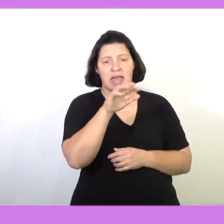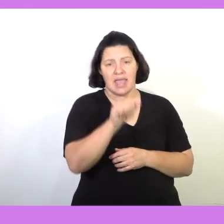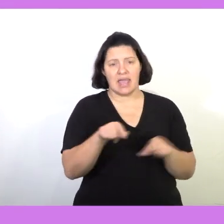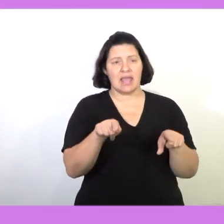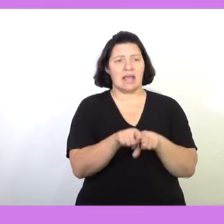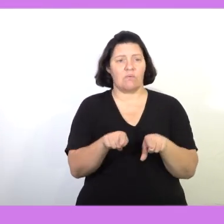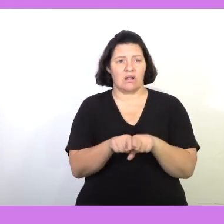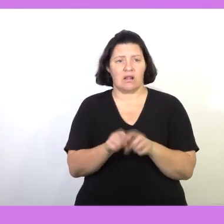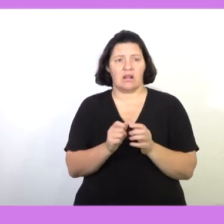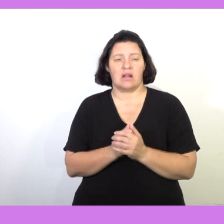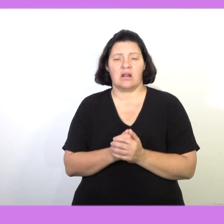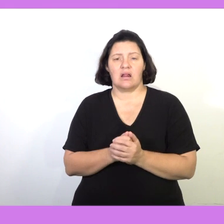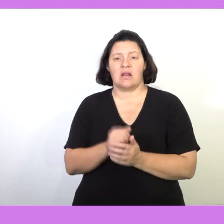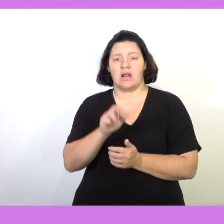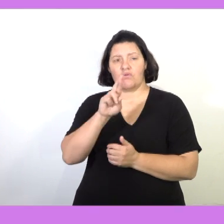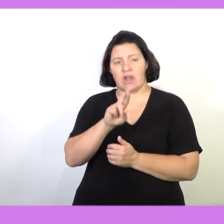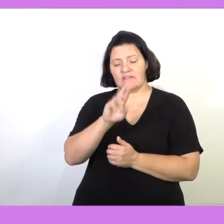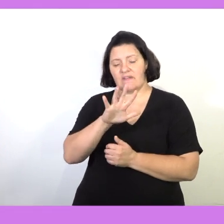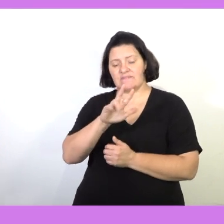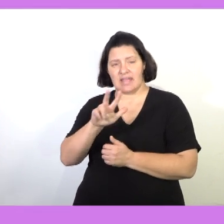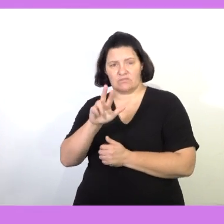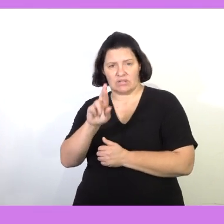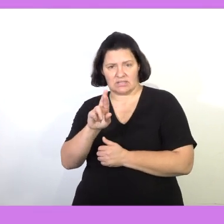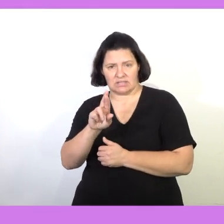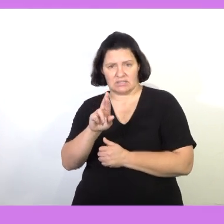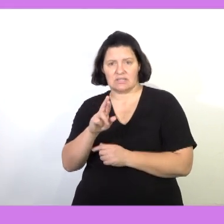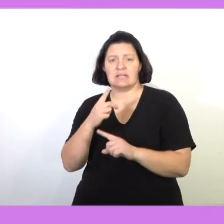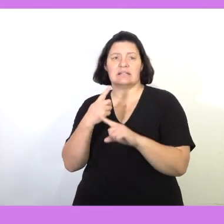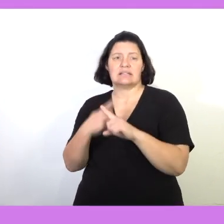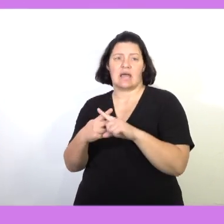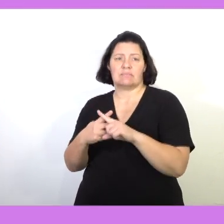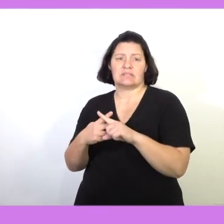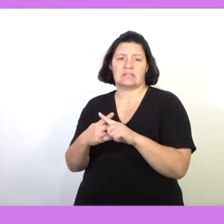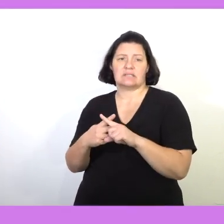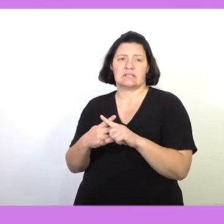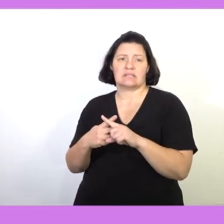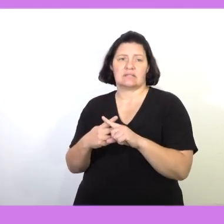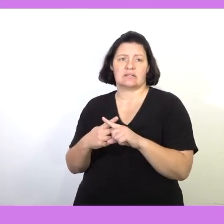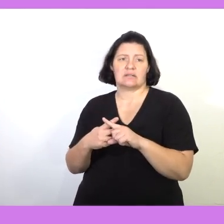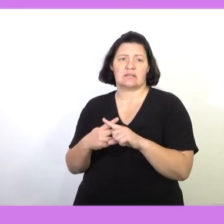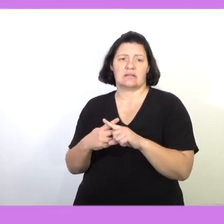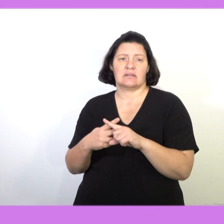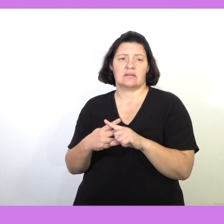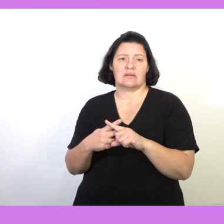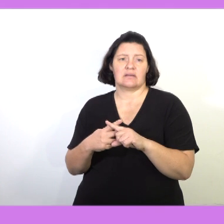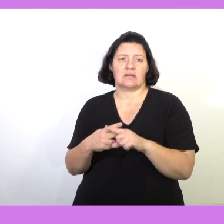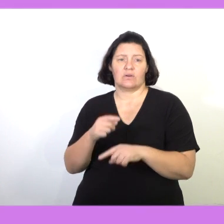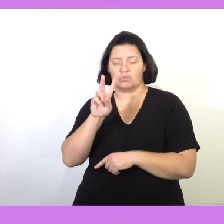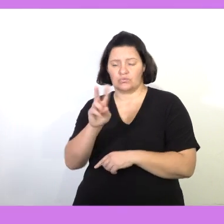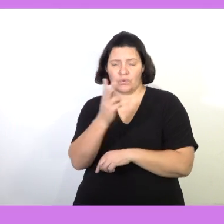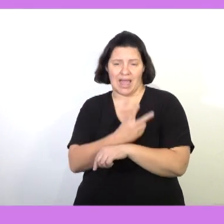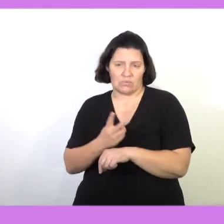say A is equals to 58 rand multiplied by our N in this case